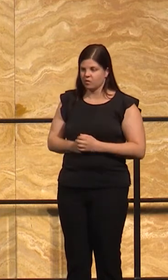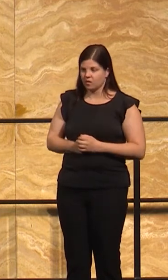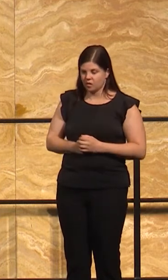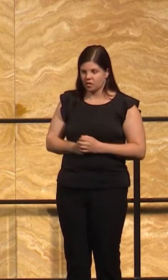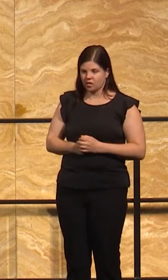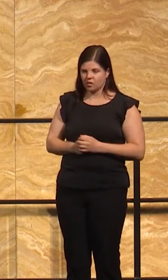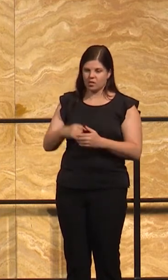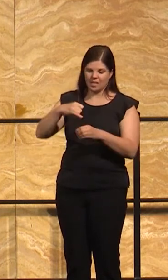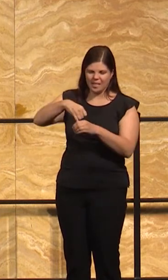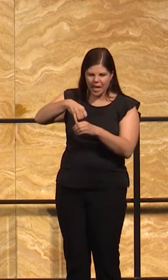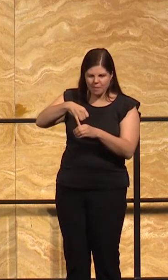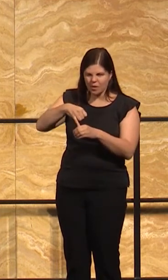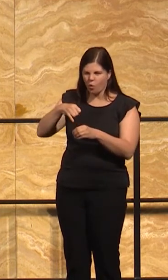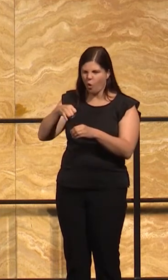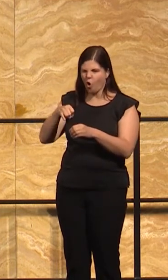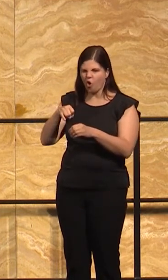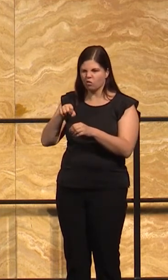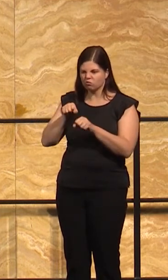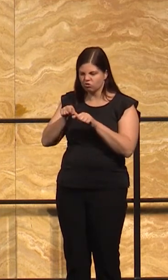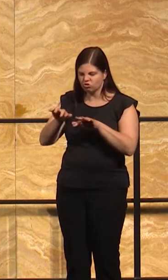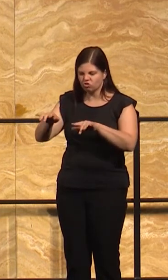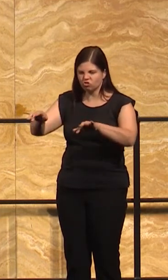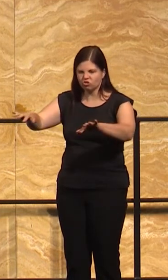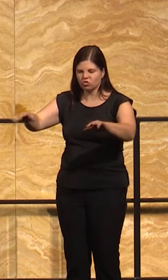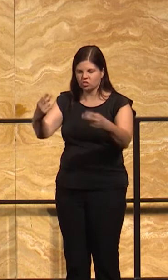Chemical, biological weapons were used by Saddam Hussein